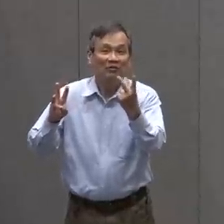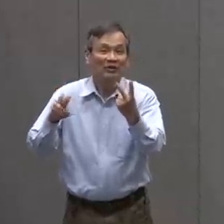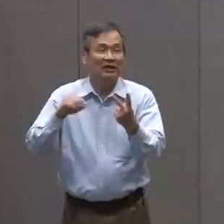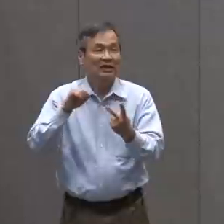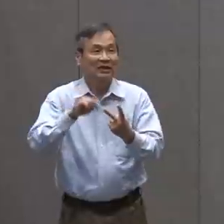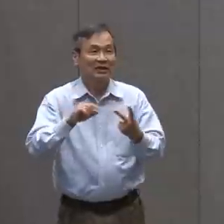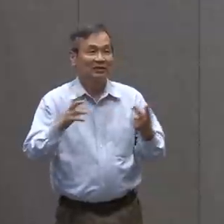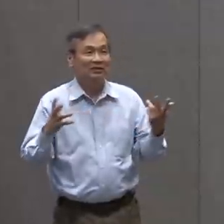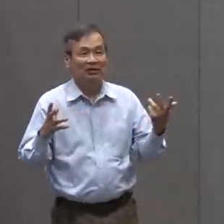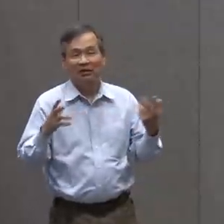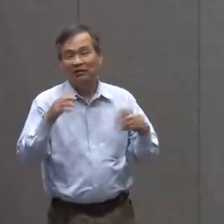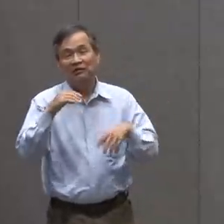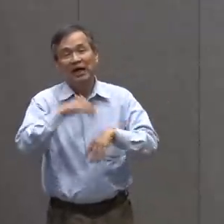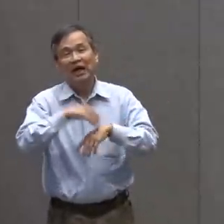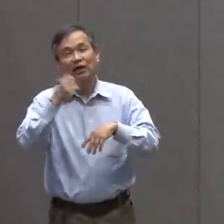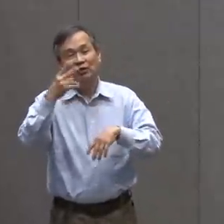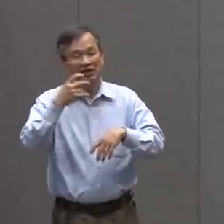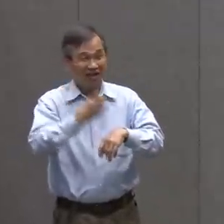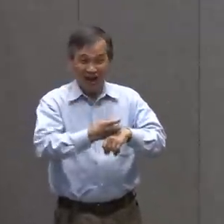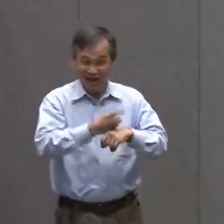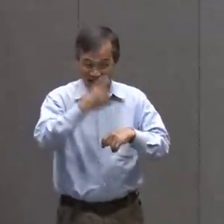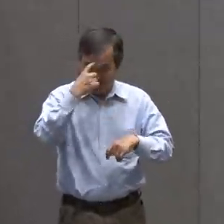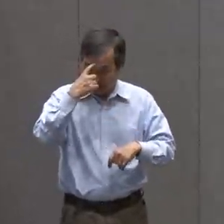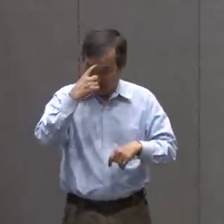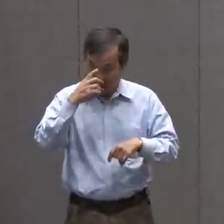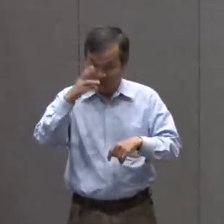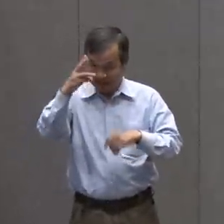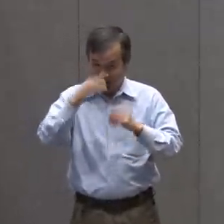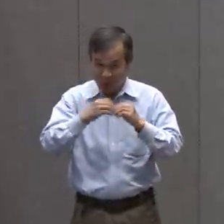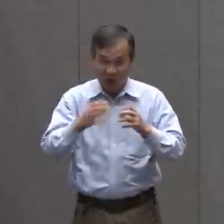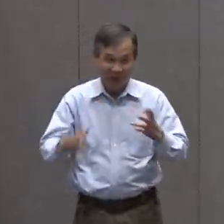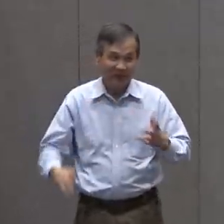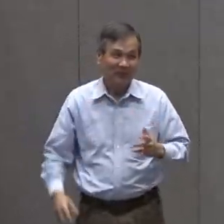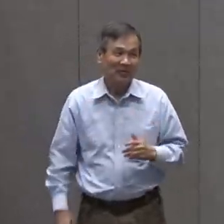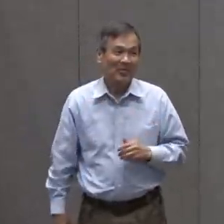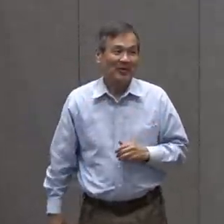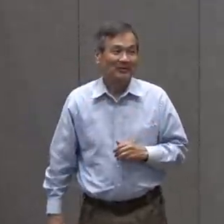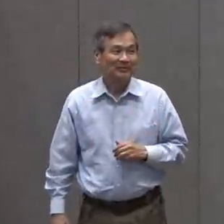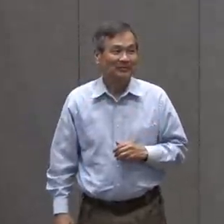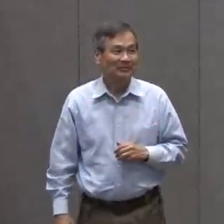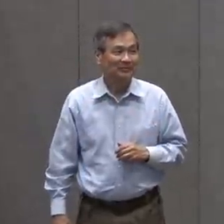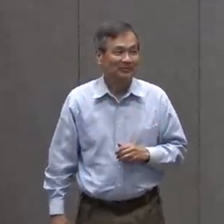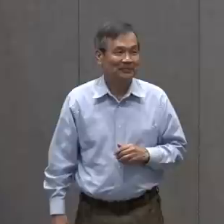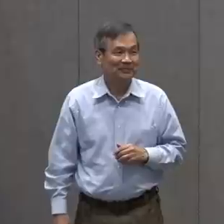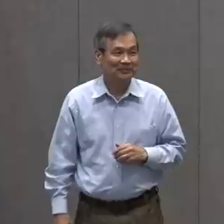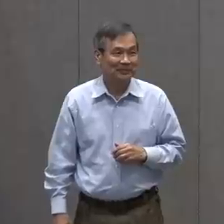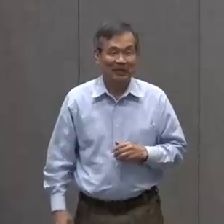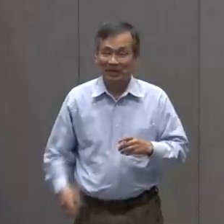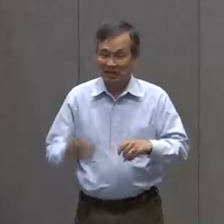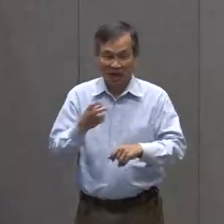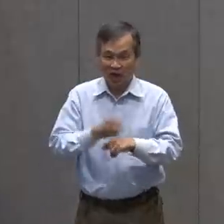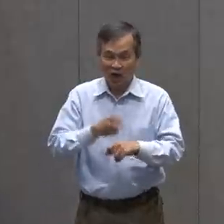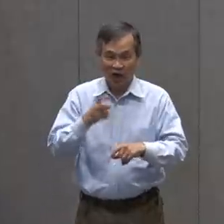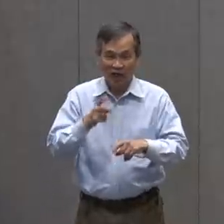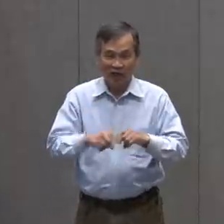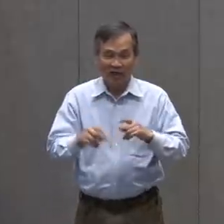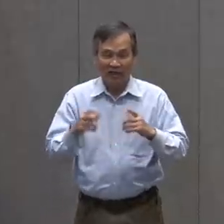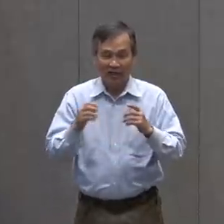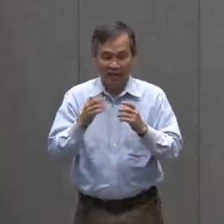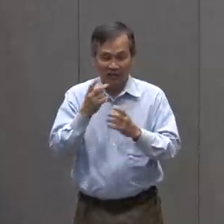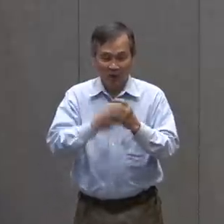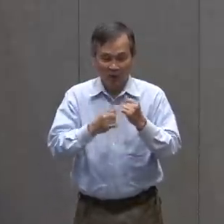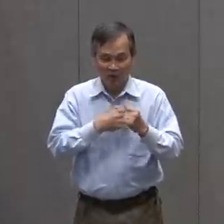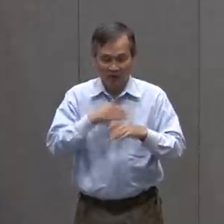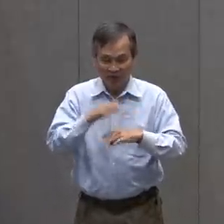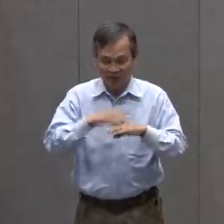have a ladder. I'm just at 12. So you have to have one way, some way to keep track. Yeah, some way to keep track. I couldn't do that with both my